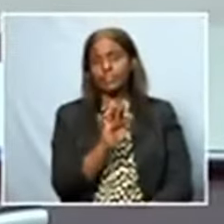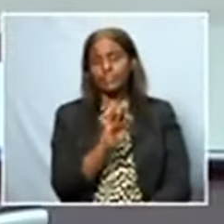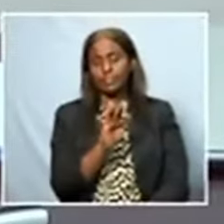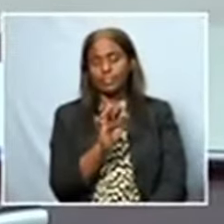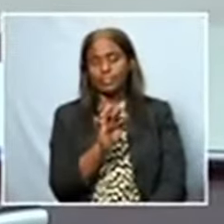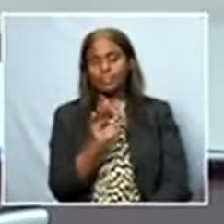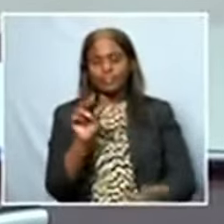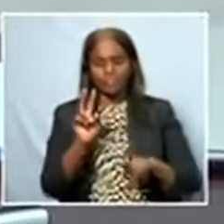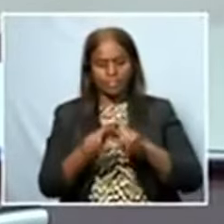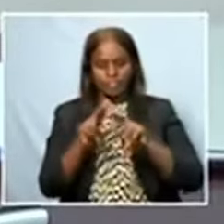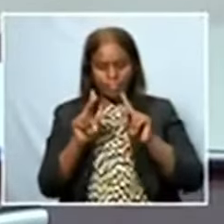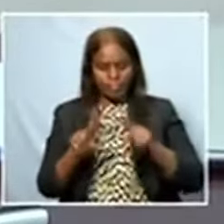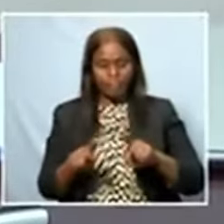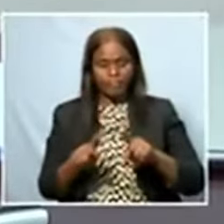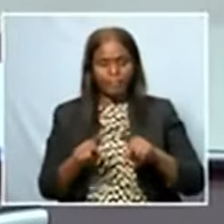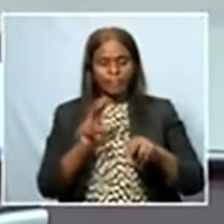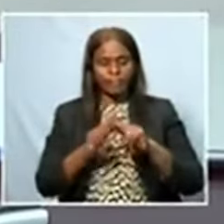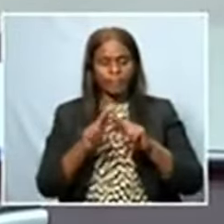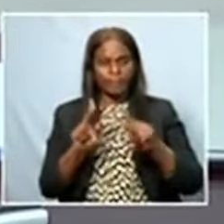Chair,